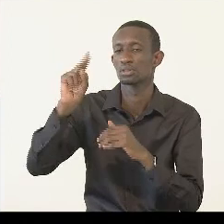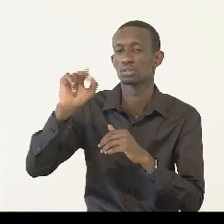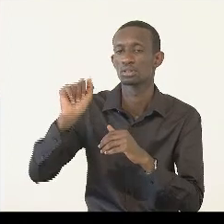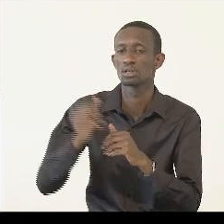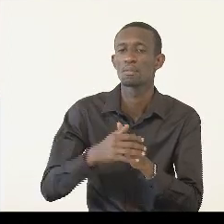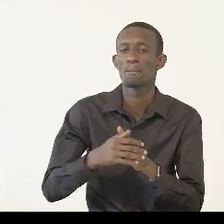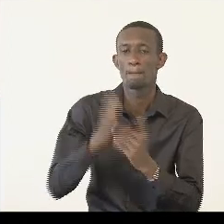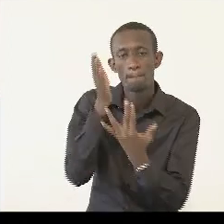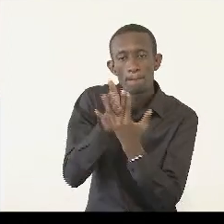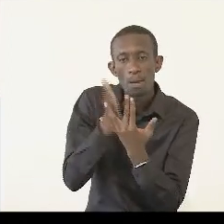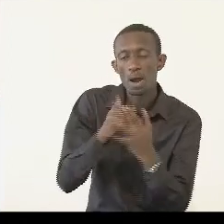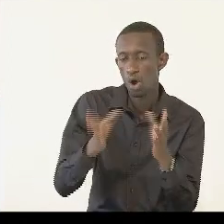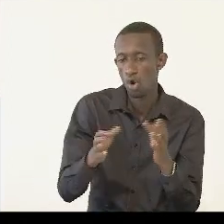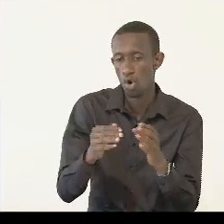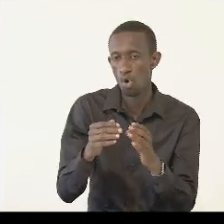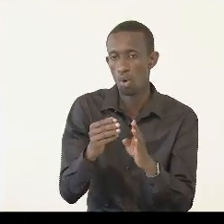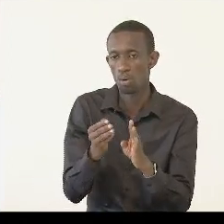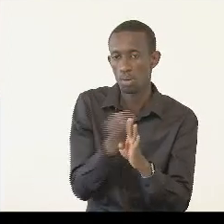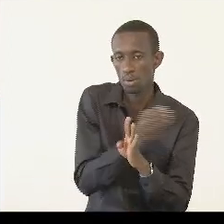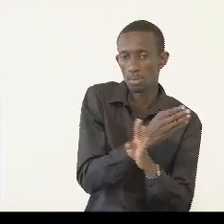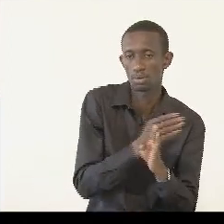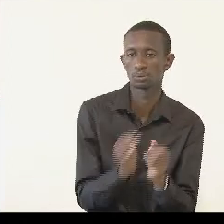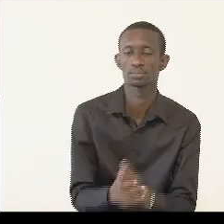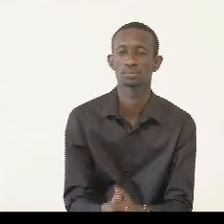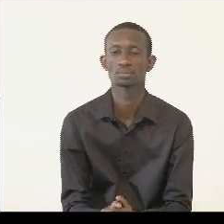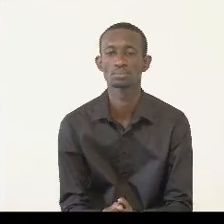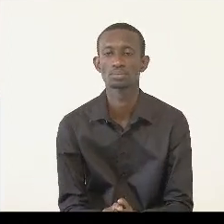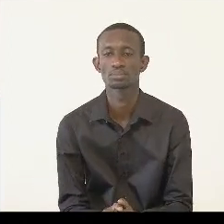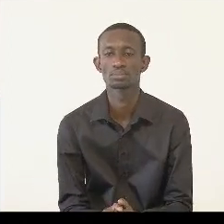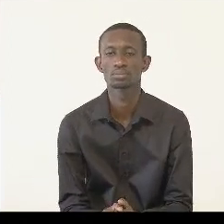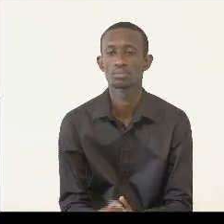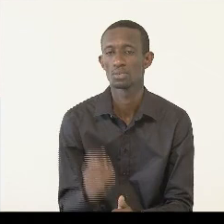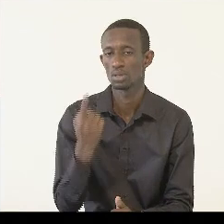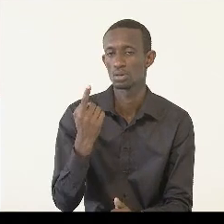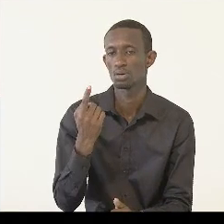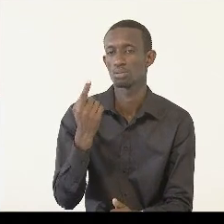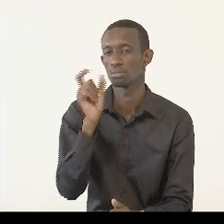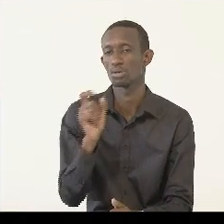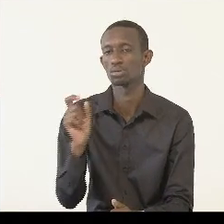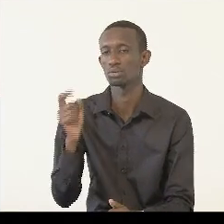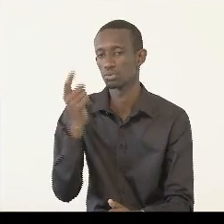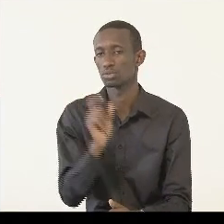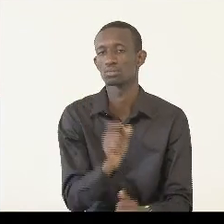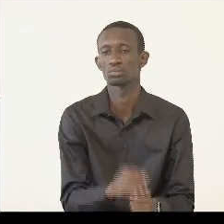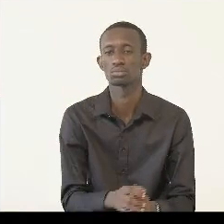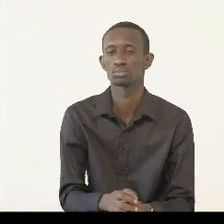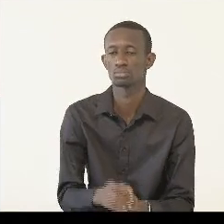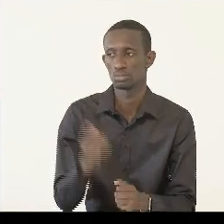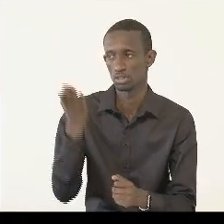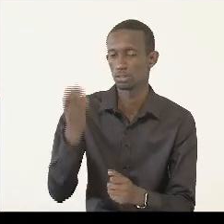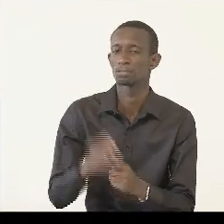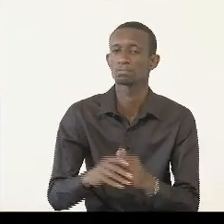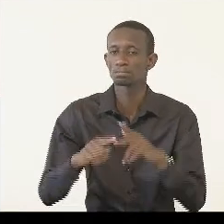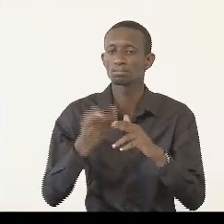at the very start? Which takes us to interphase. One mark, one word. And there we go. So with that, as you